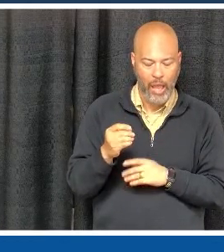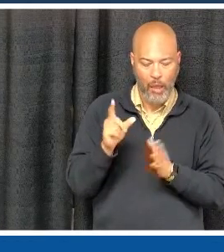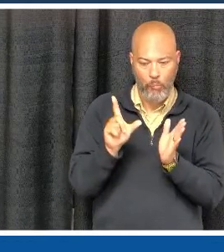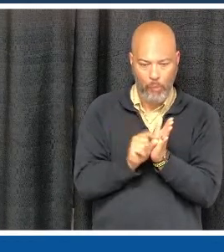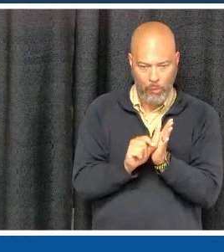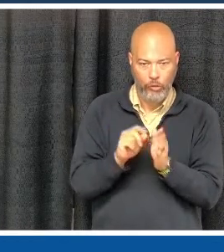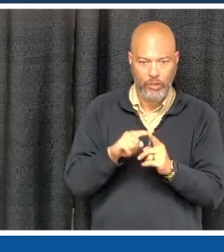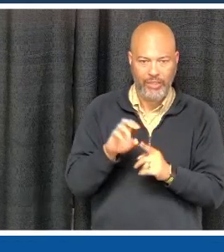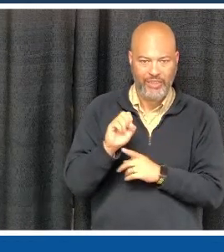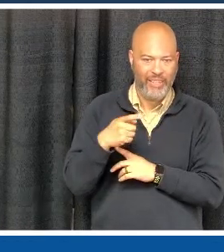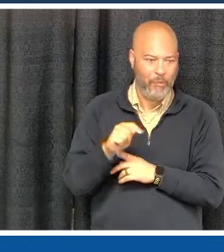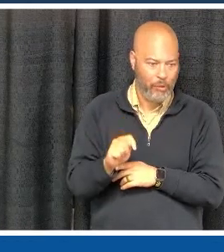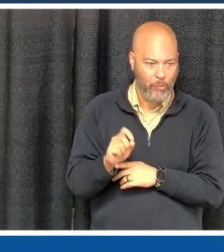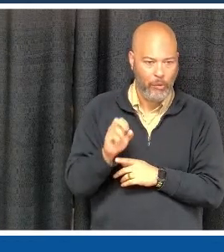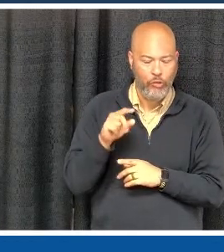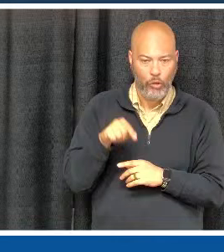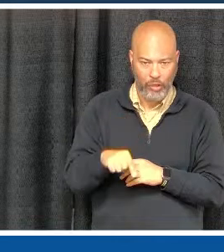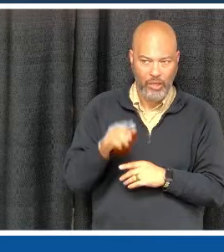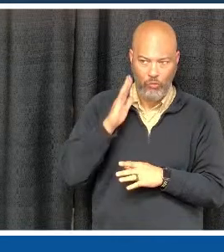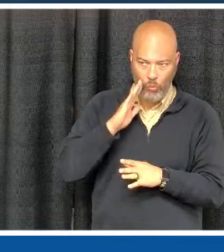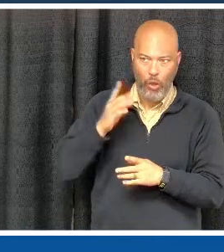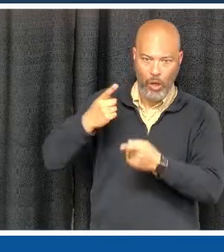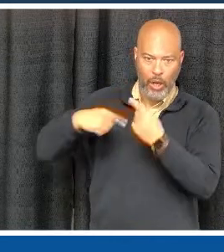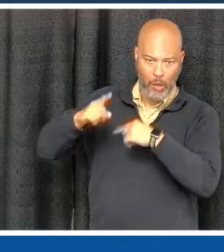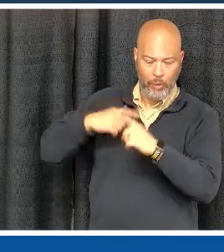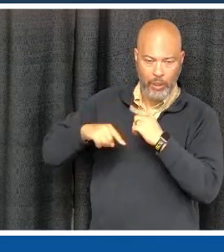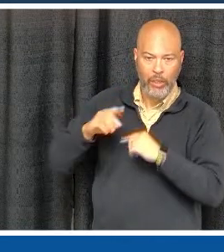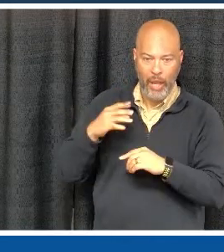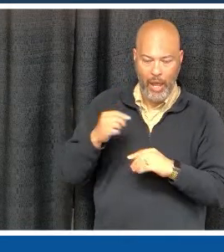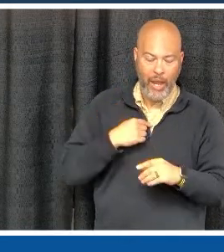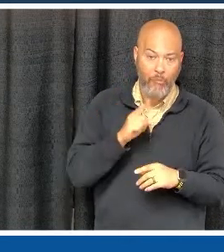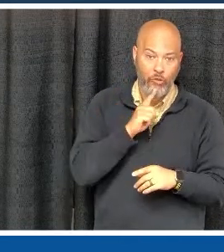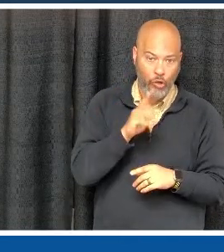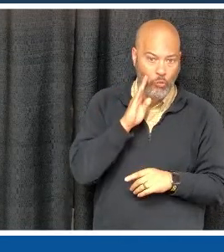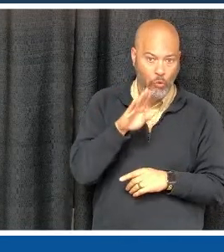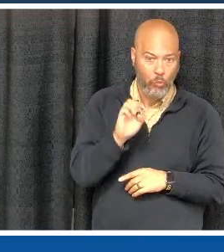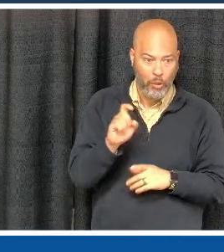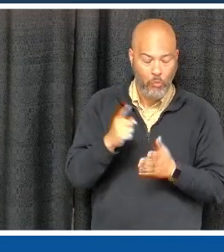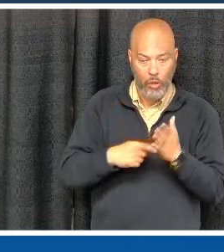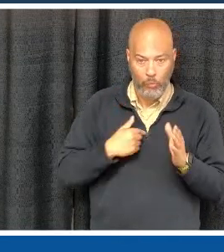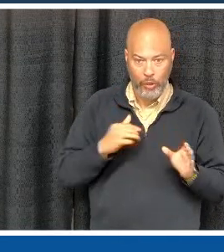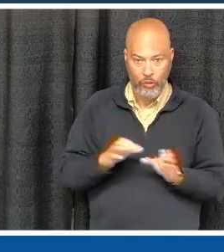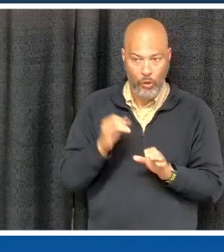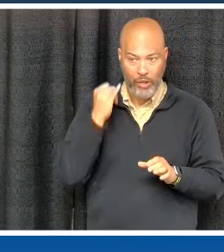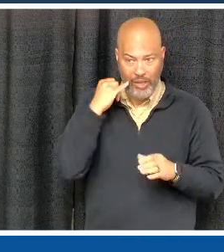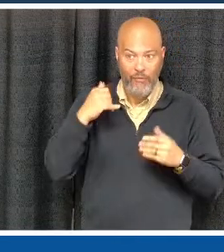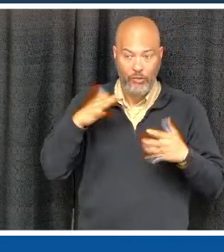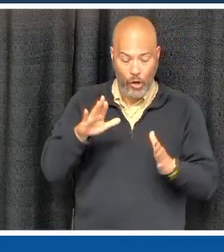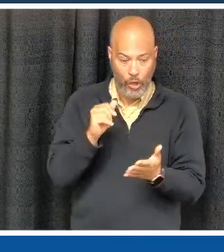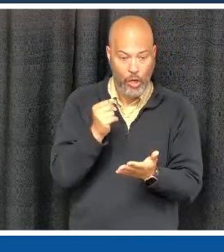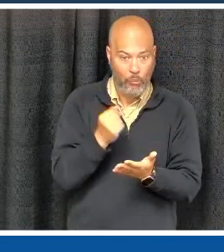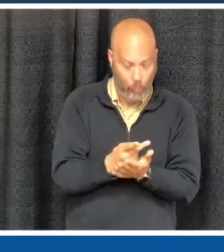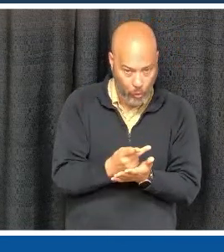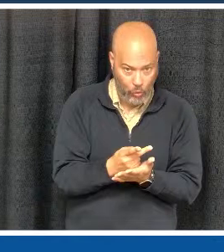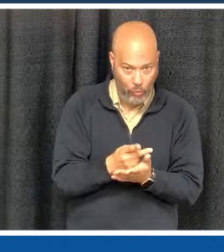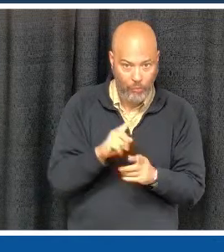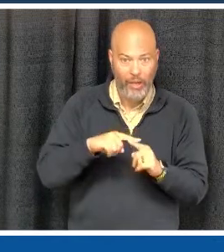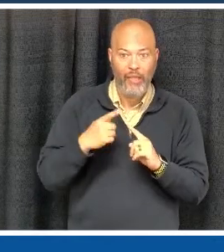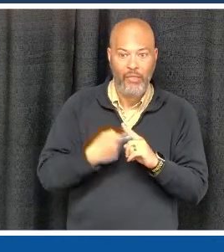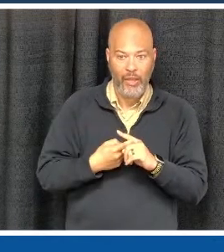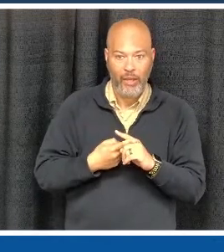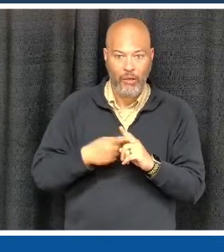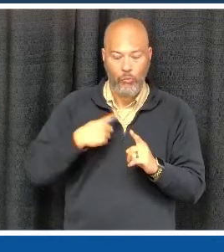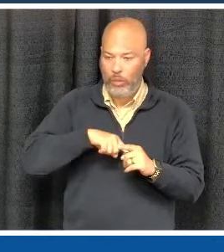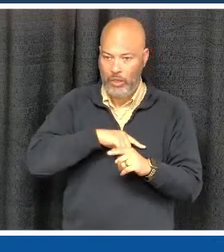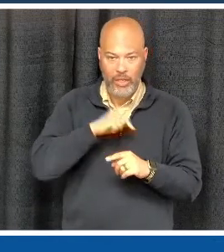it in September. So these are coming. And I'm sure that it's the same thing as what we're doing. If it's already approved, then we're not going to